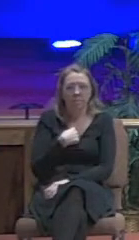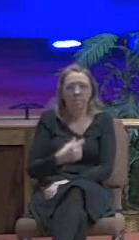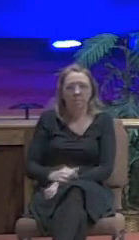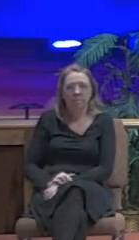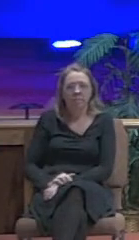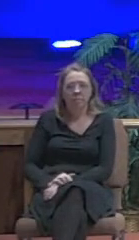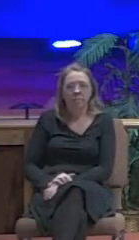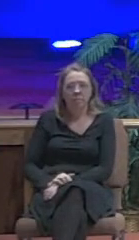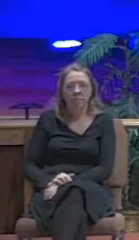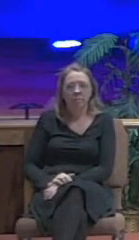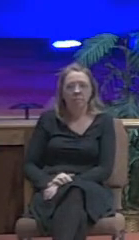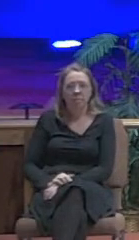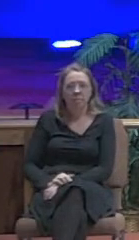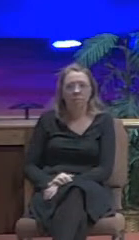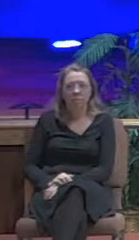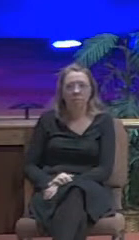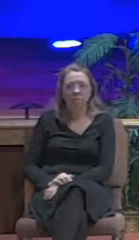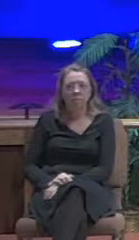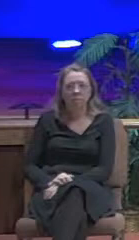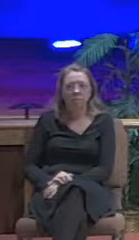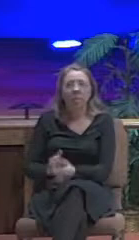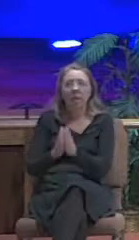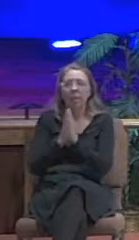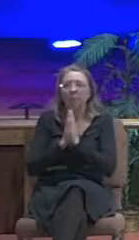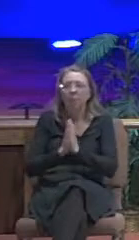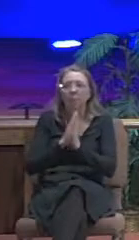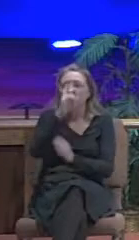Prays for me every day.